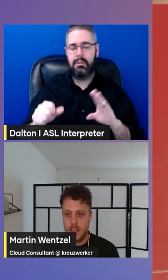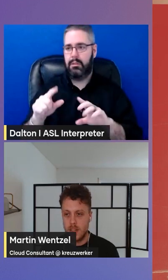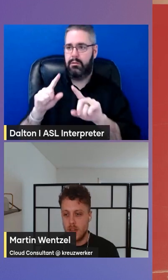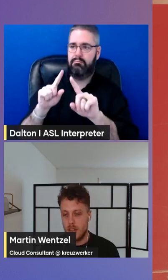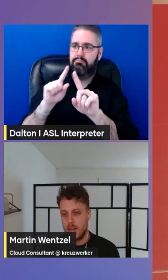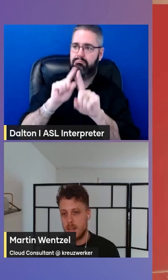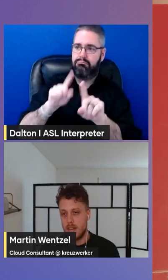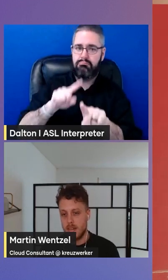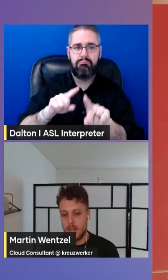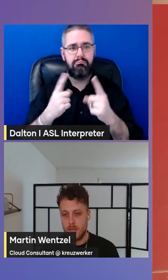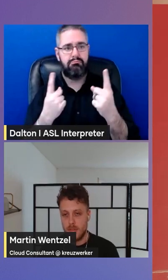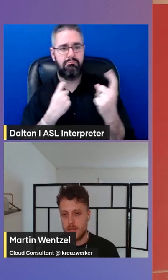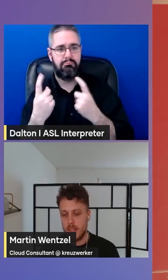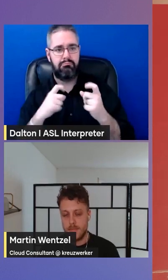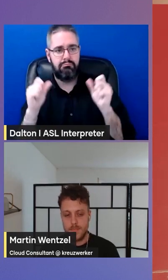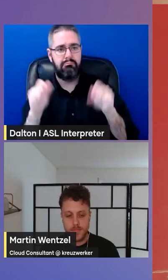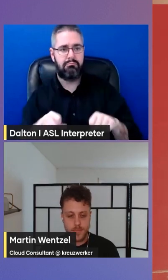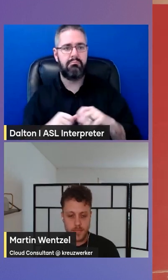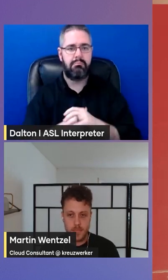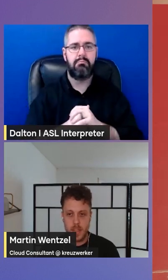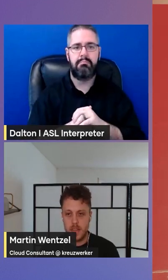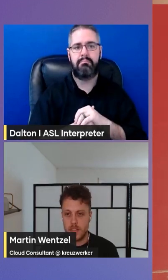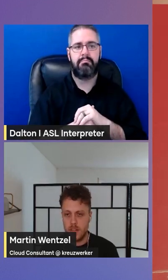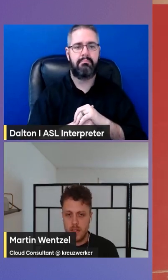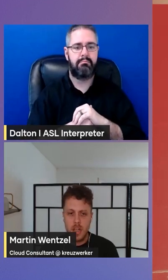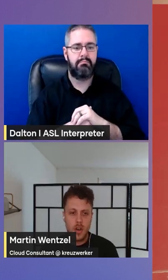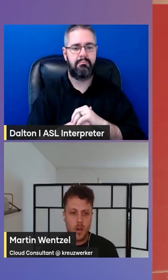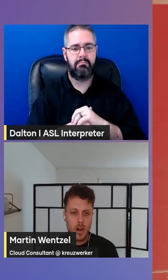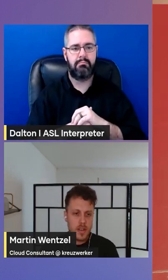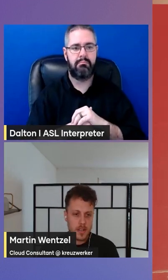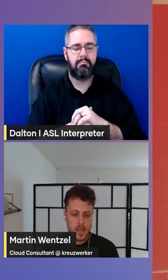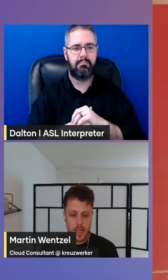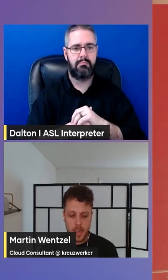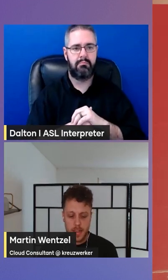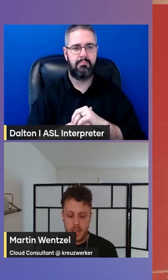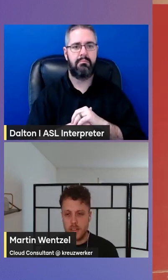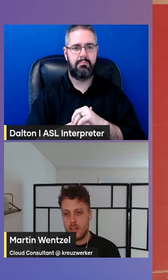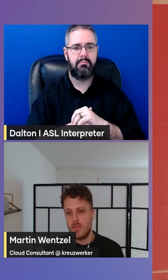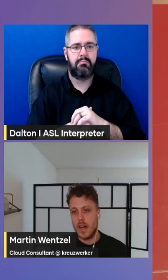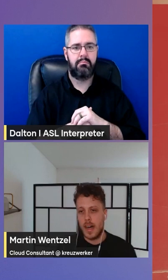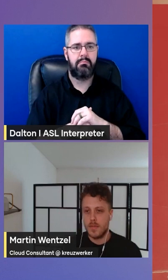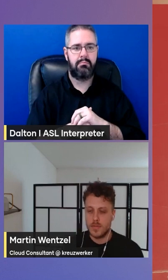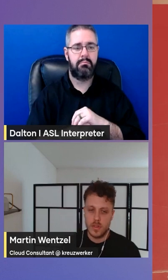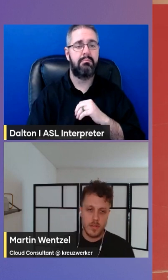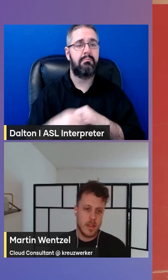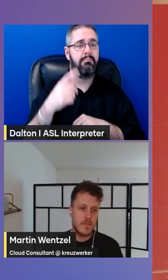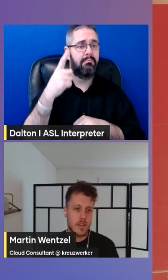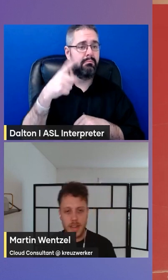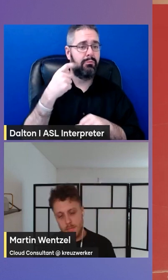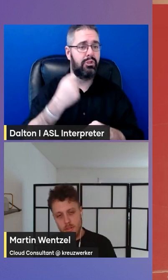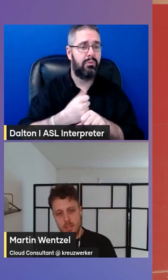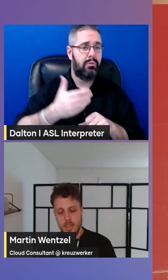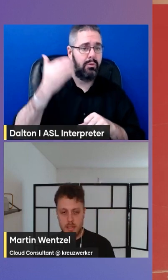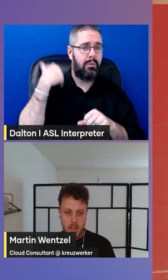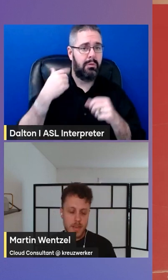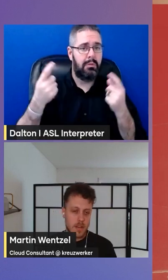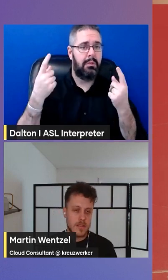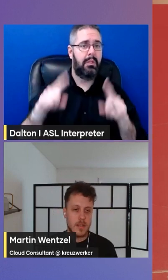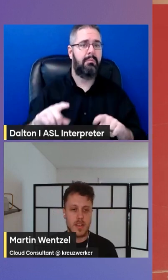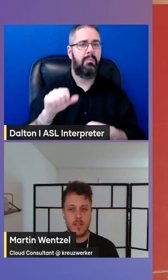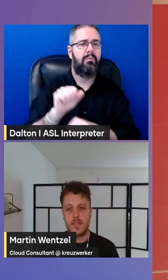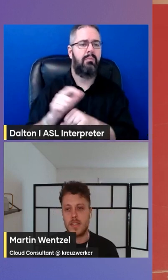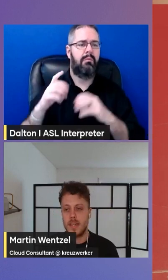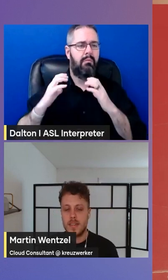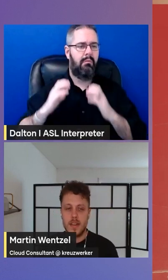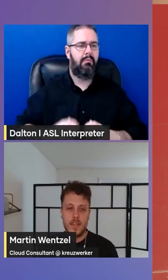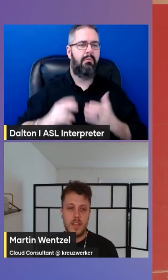session, and that would be great. So over a year ago, I was working for a client project because